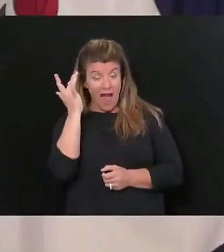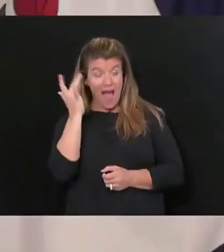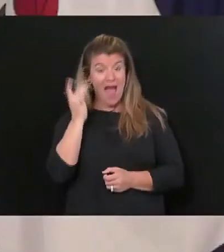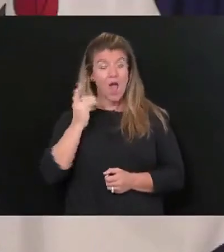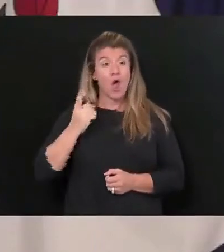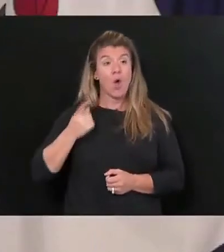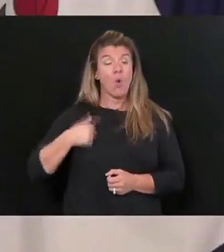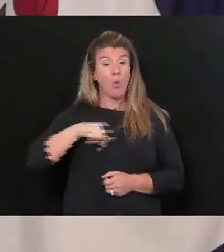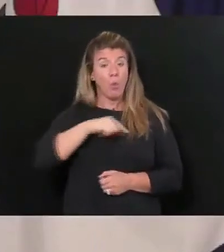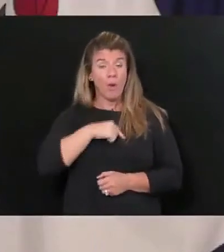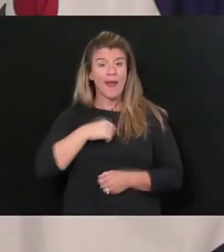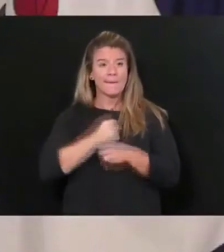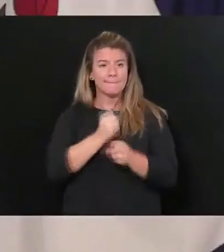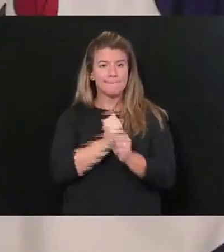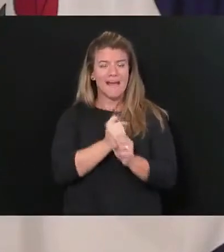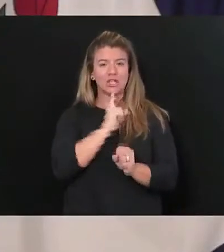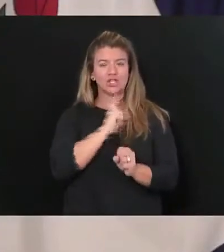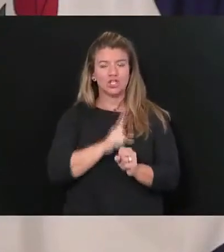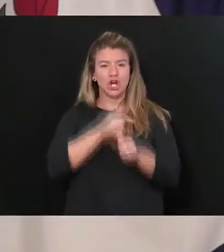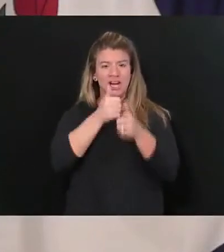and ensured every